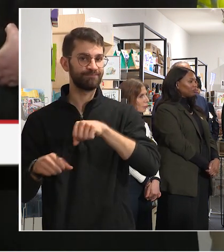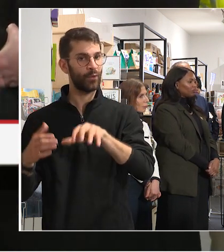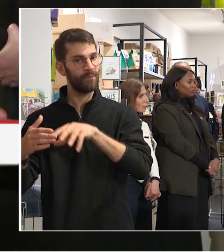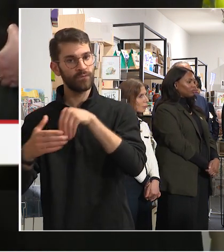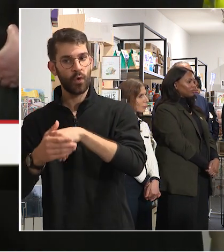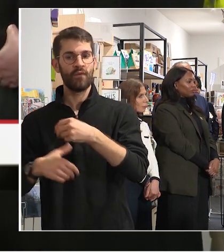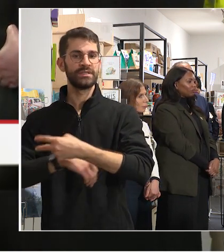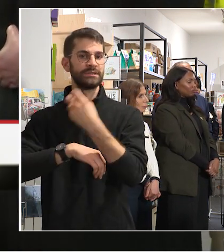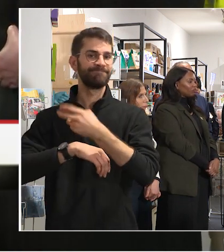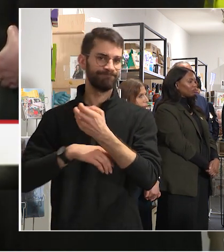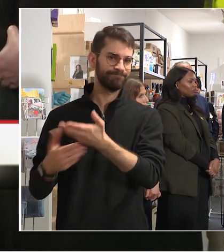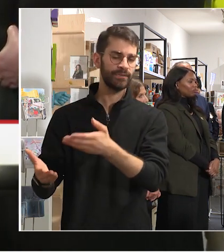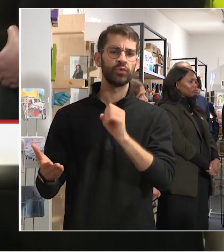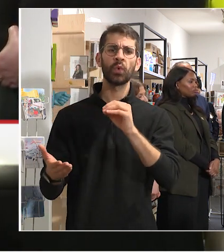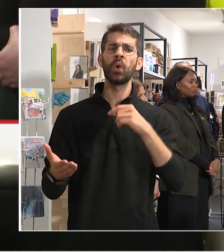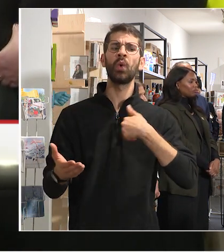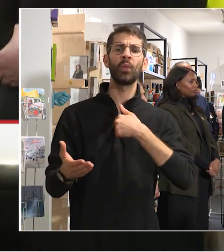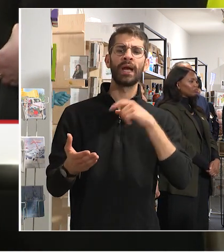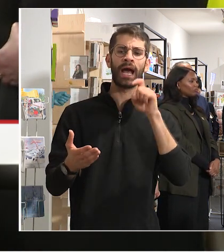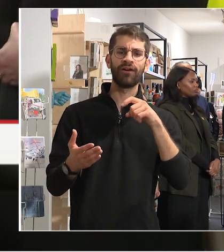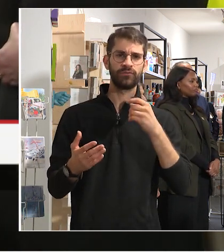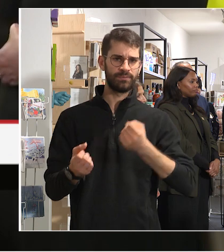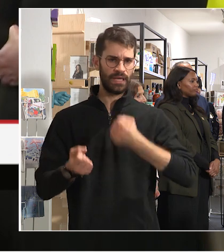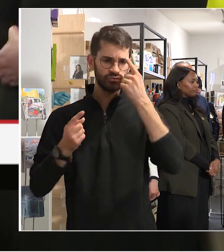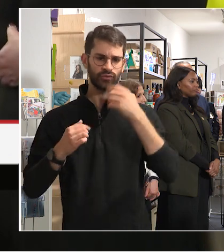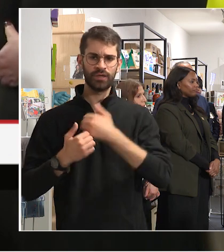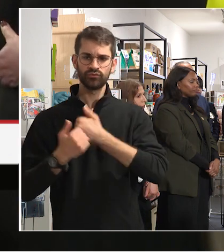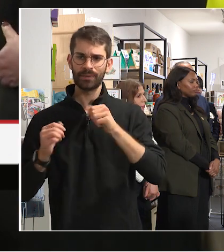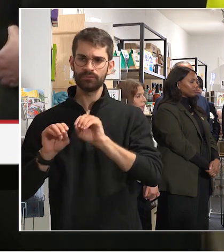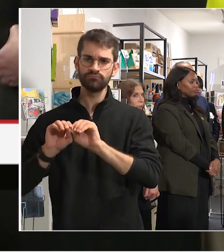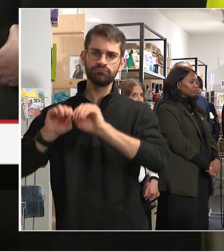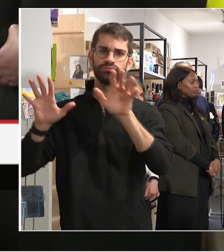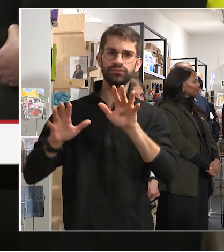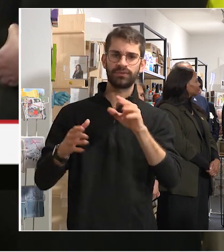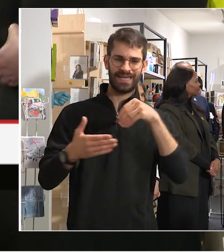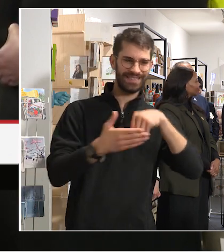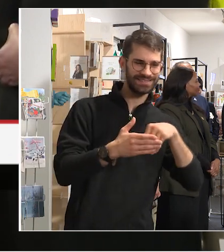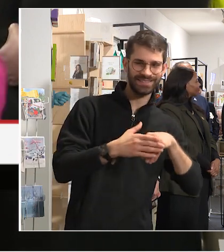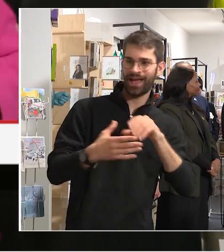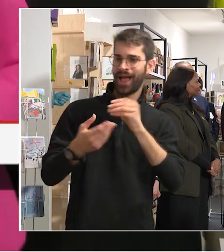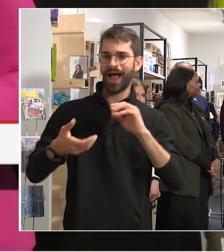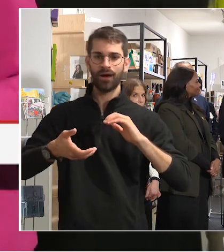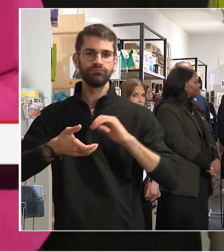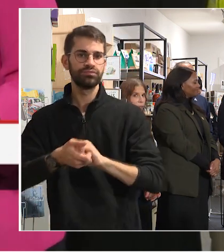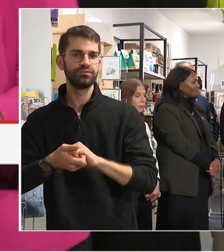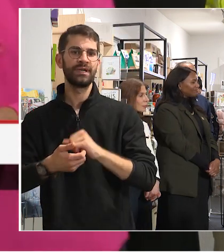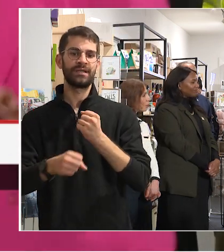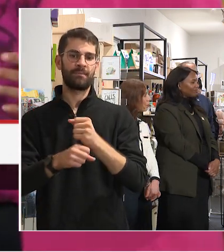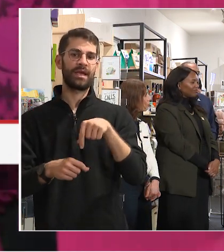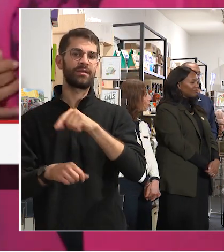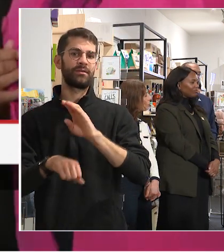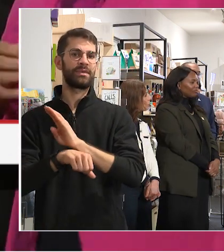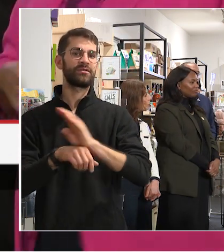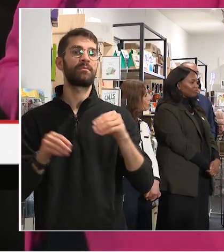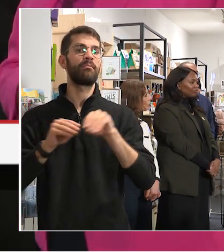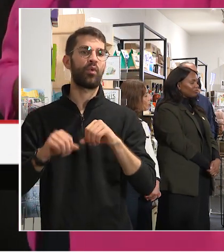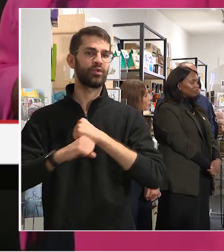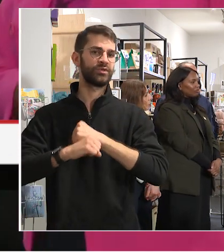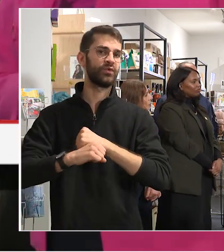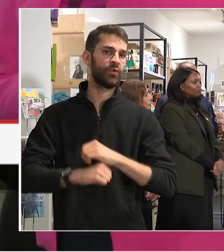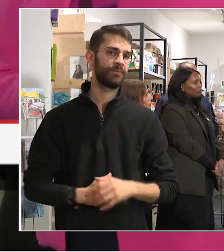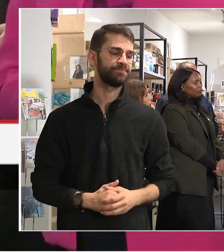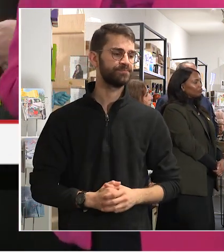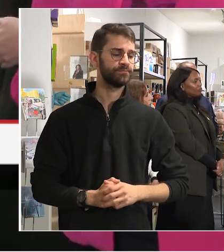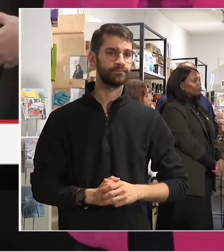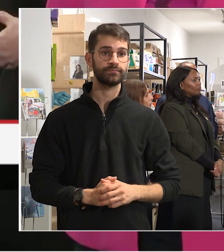from inside and out, we think is helping to make our retail establishments more secure. Thank you. And I would